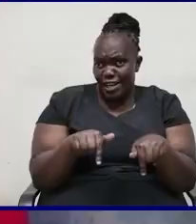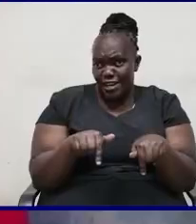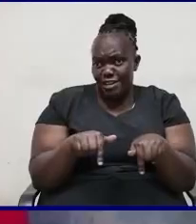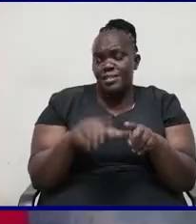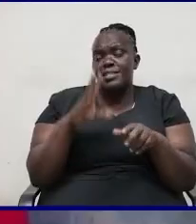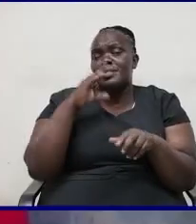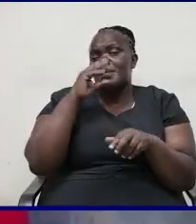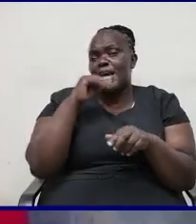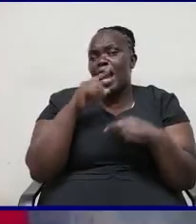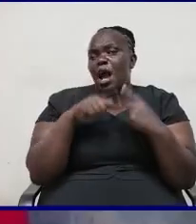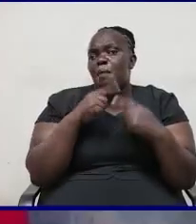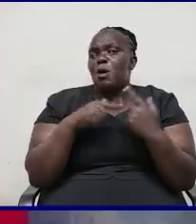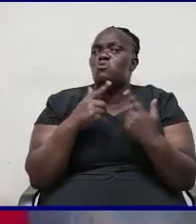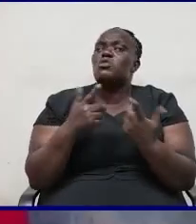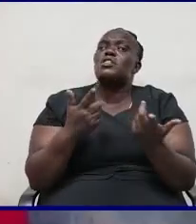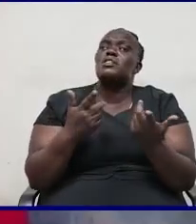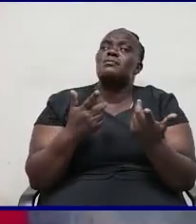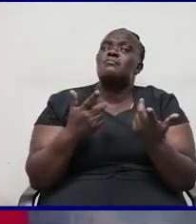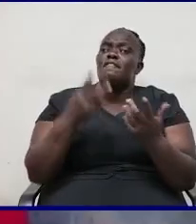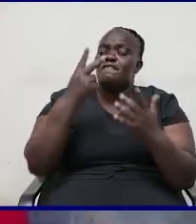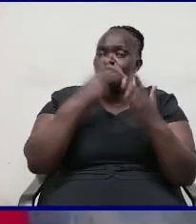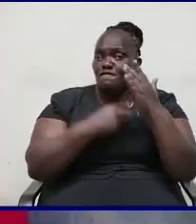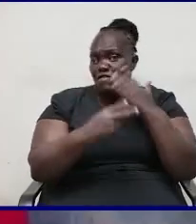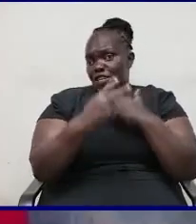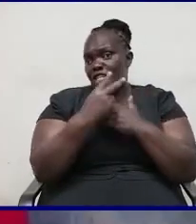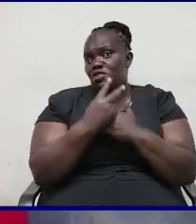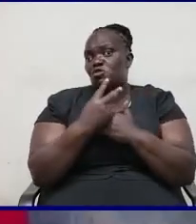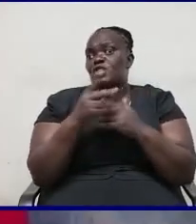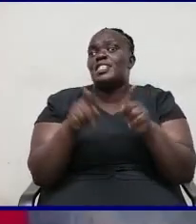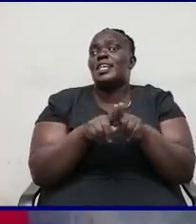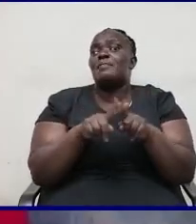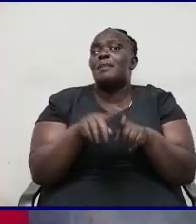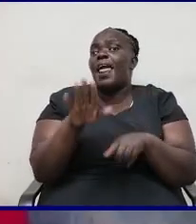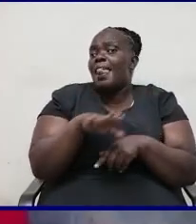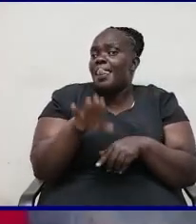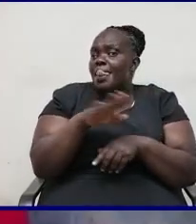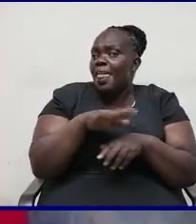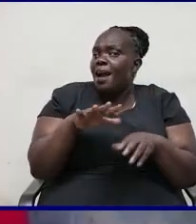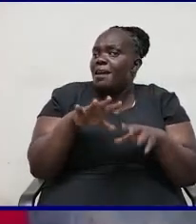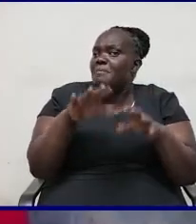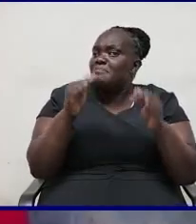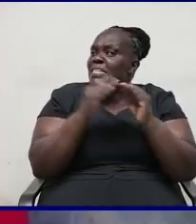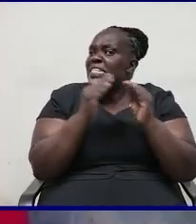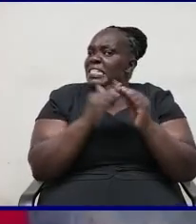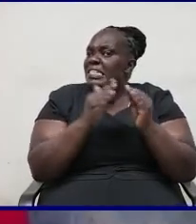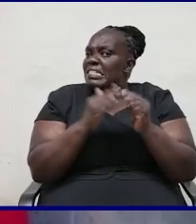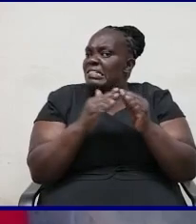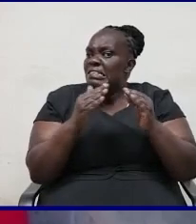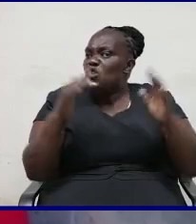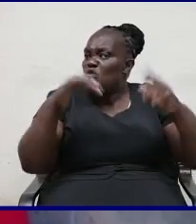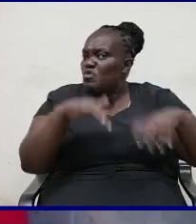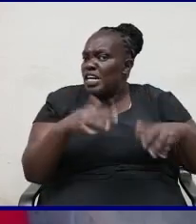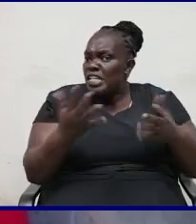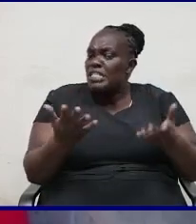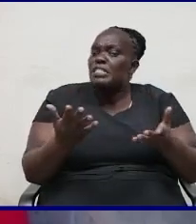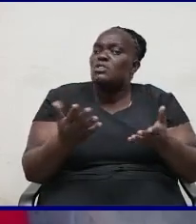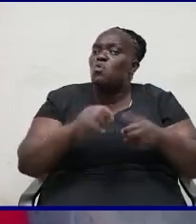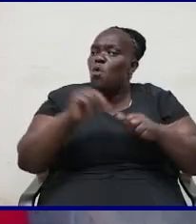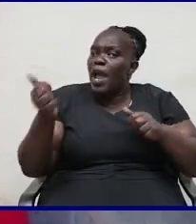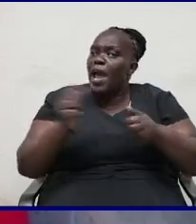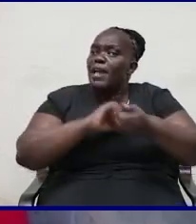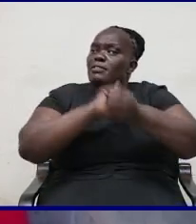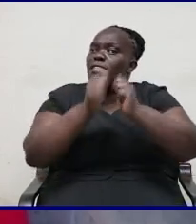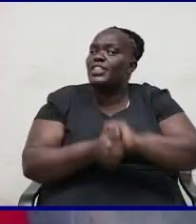today, speaking about the vision that he gave us, yes. Especially in that area of mice, where he guided us properly to be able to